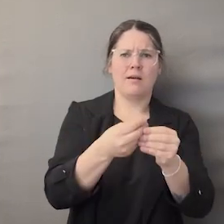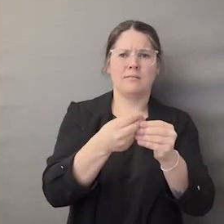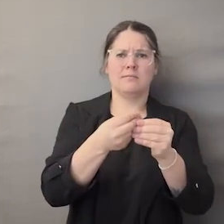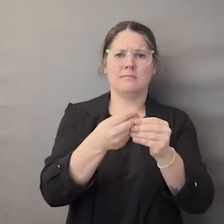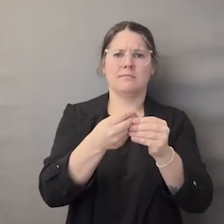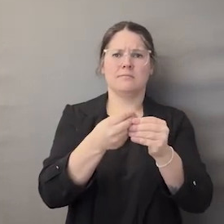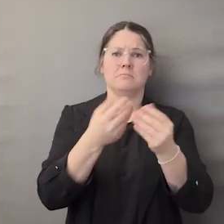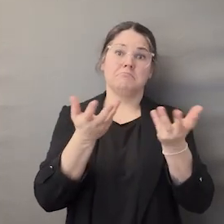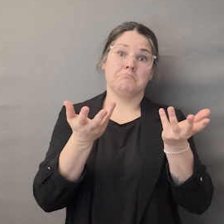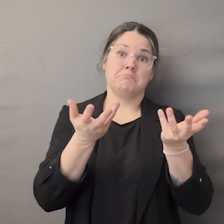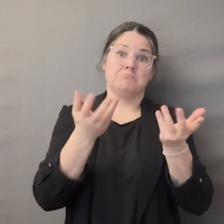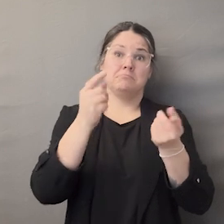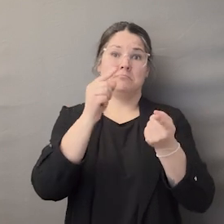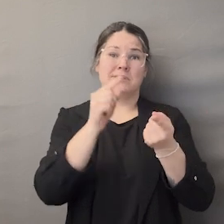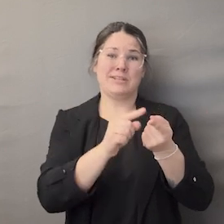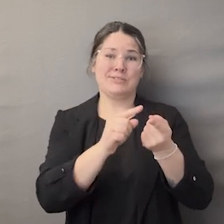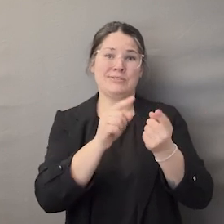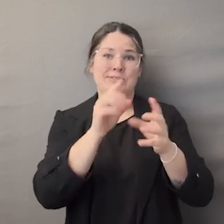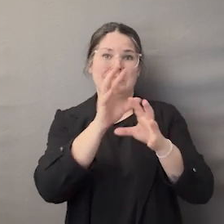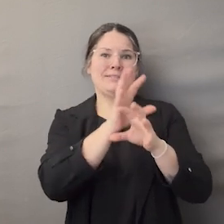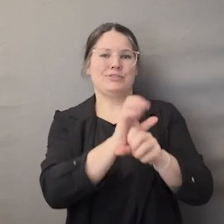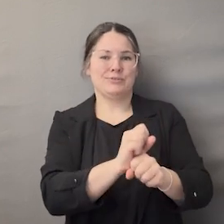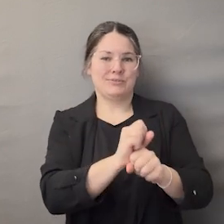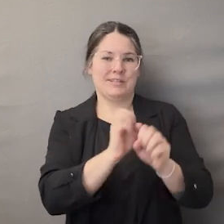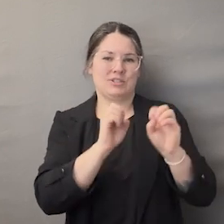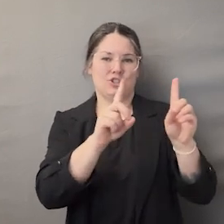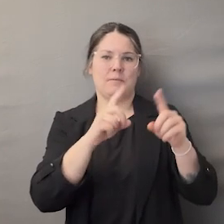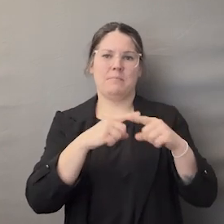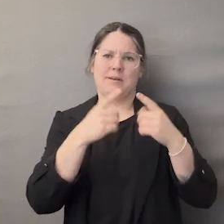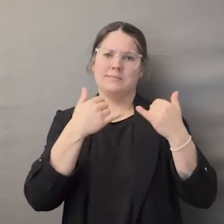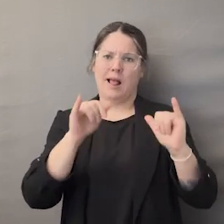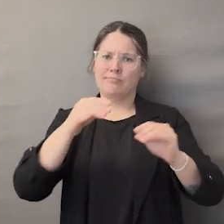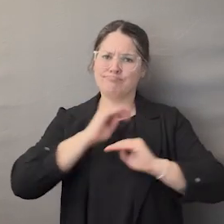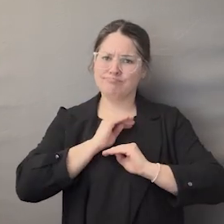less traditional education experience that may meet requirements.